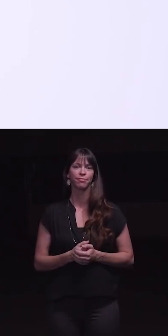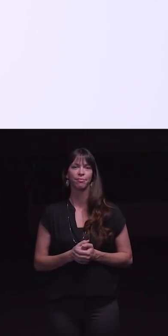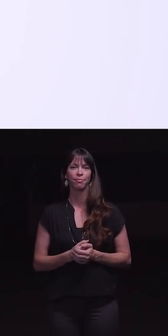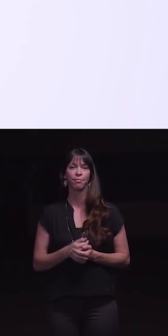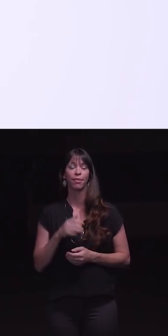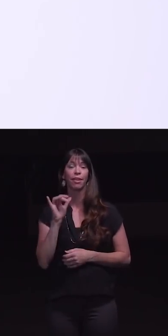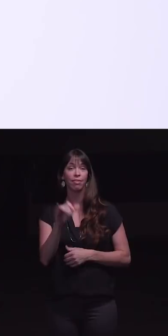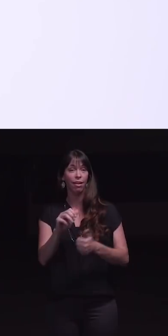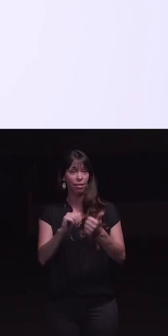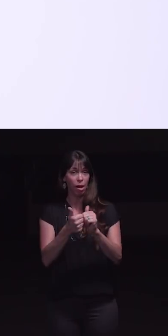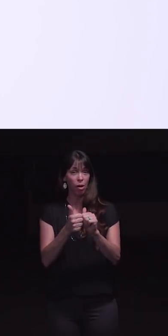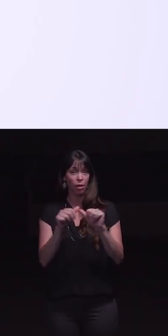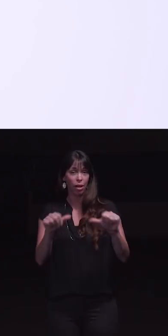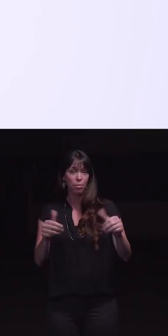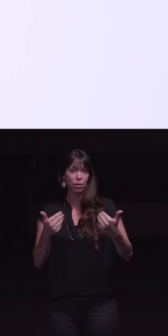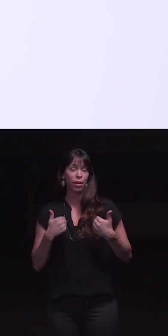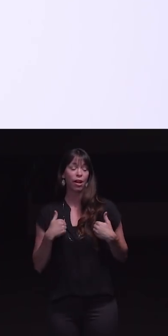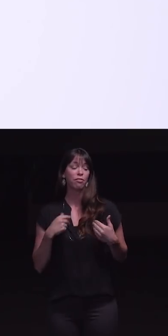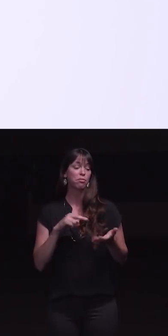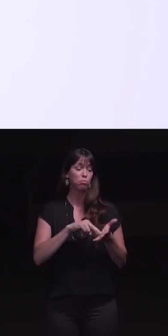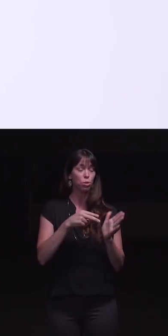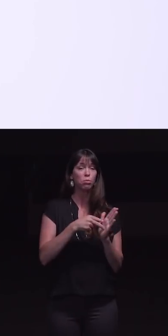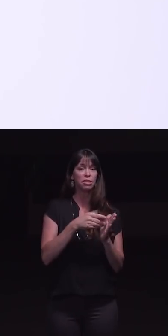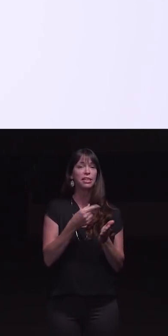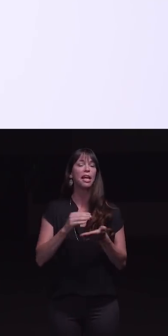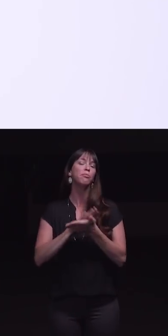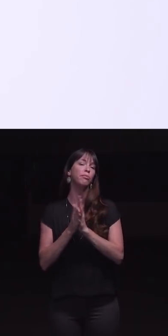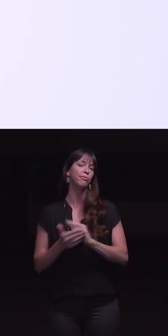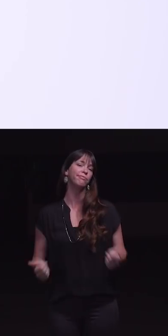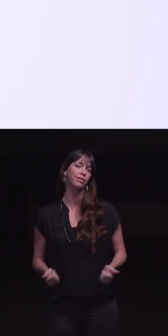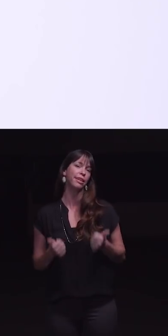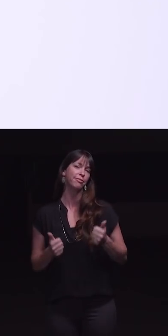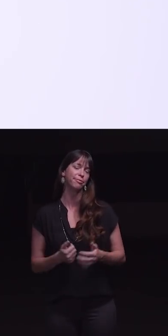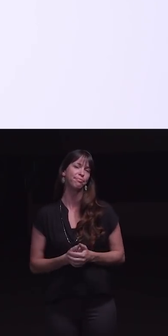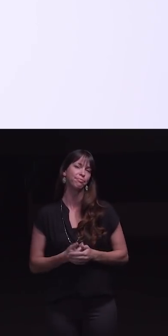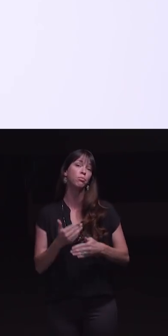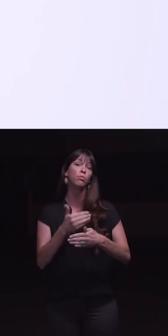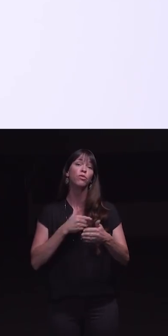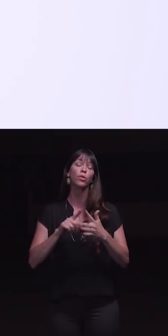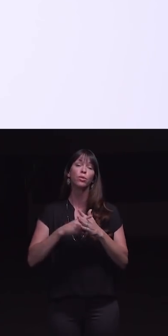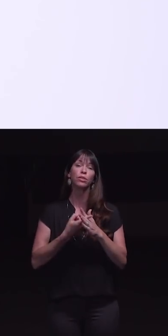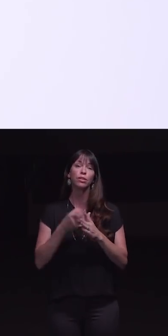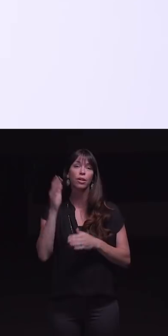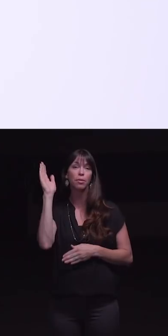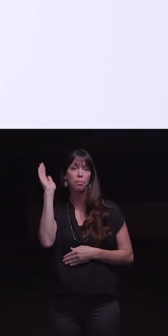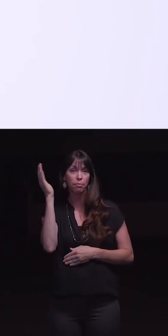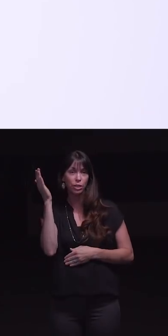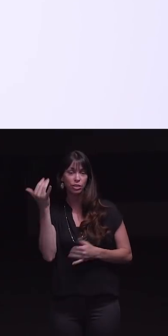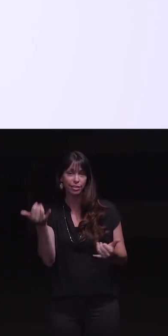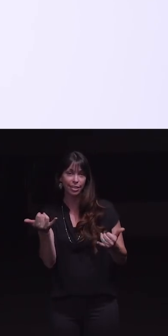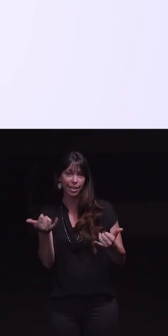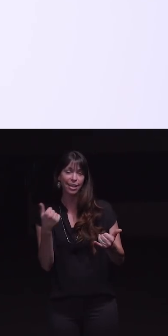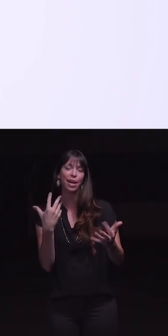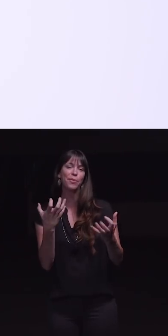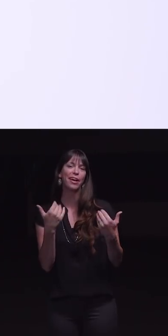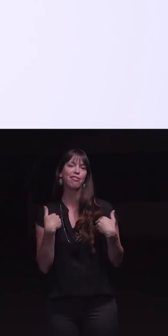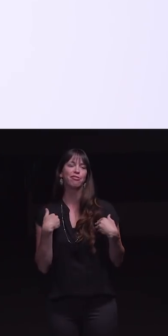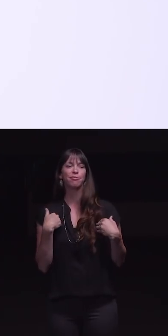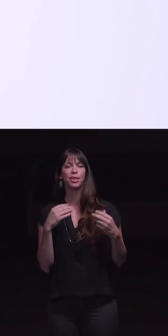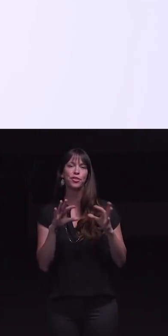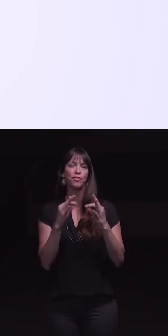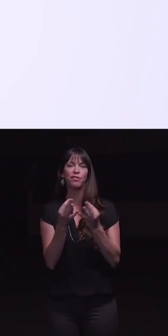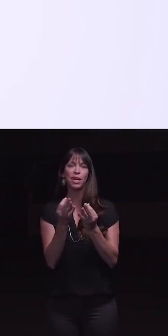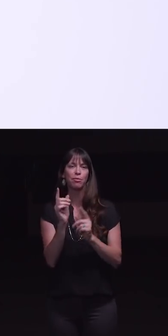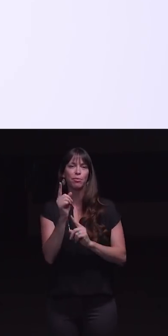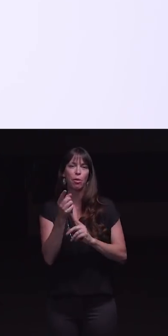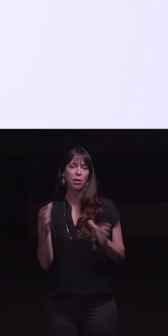is the formula, by the way, to have a peaceful and purposeful life. Before we get into the message today, though, I want to just have a family moment with